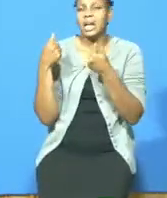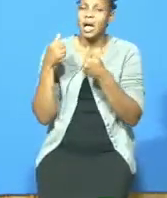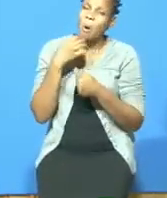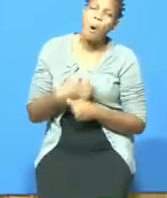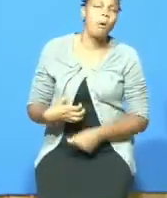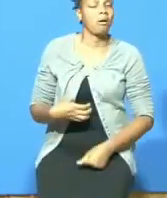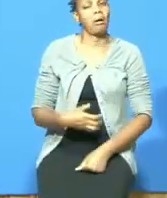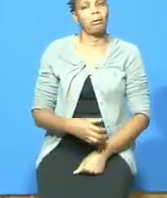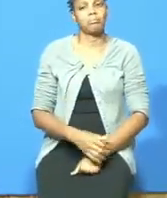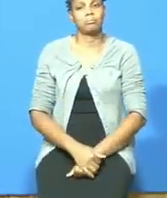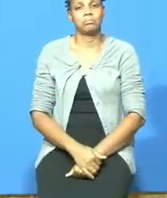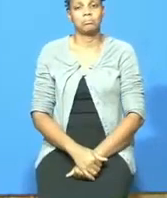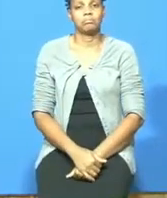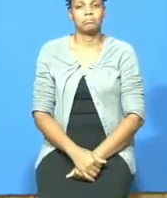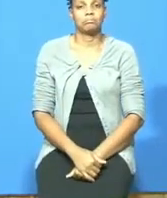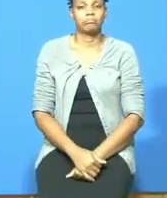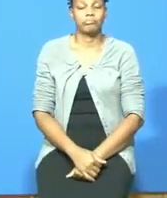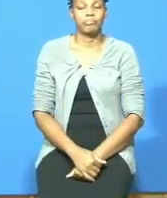hunger.